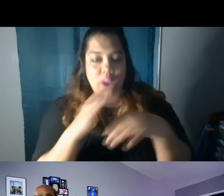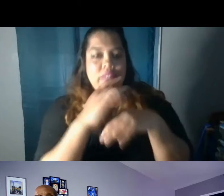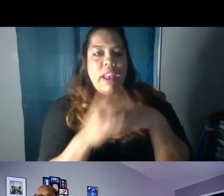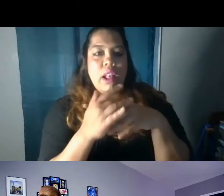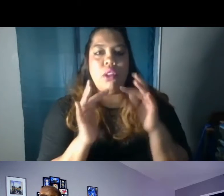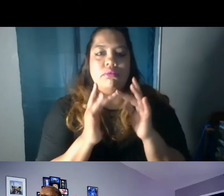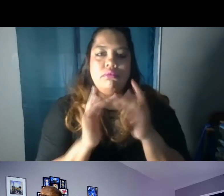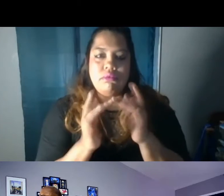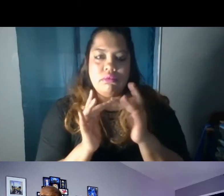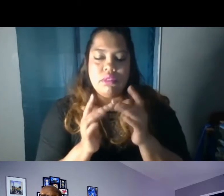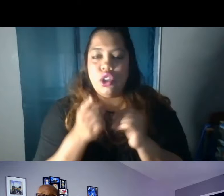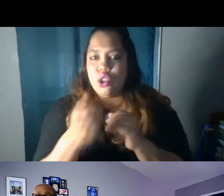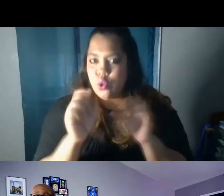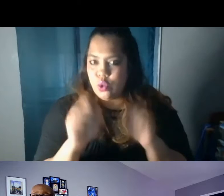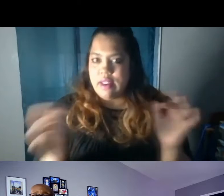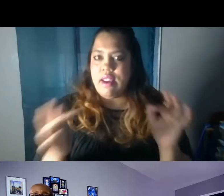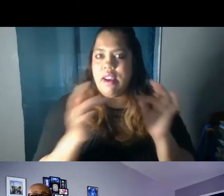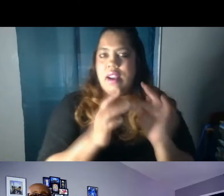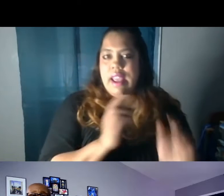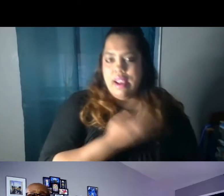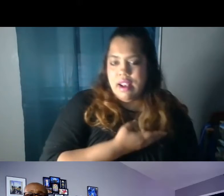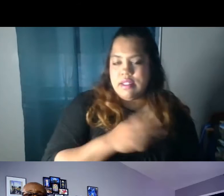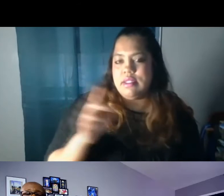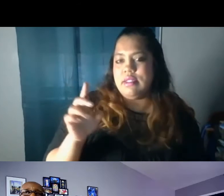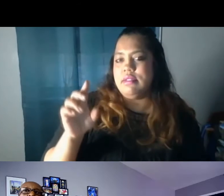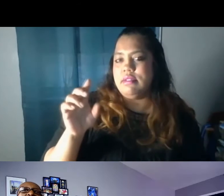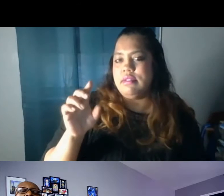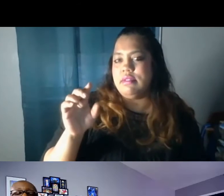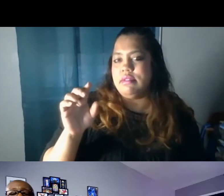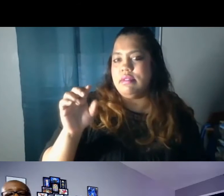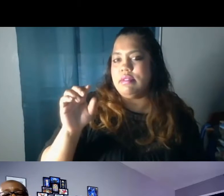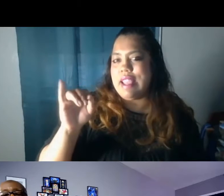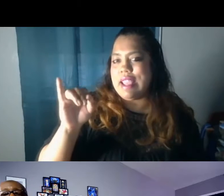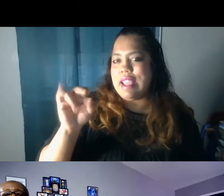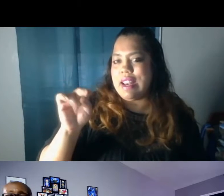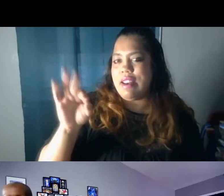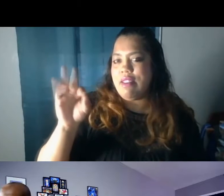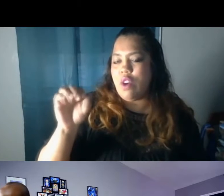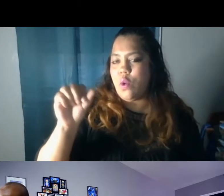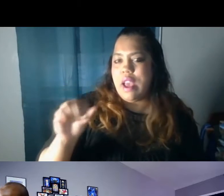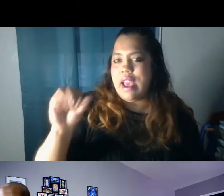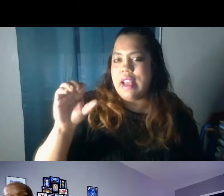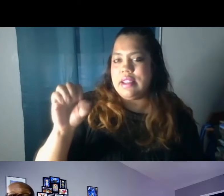info@cslgreaterbaltimore.org or visit the website for more information on becoming a member of